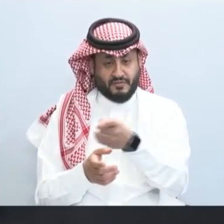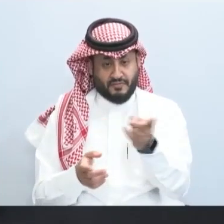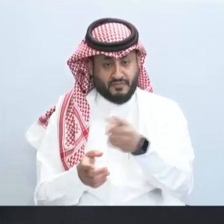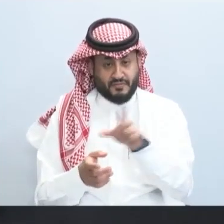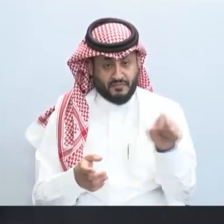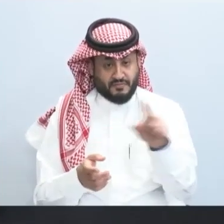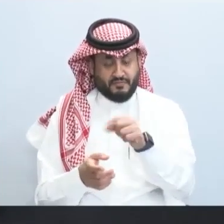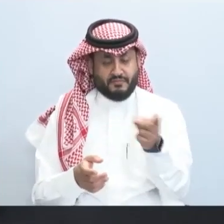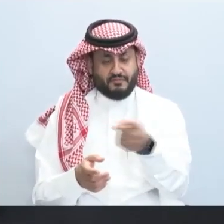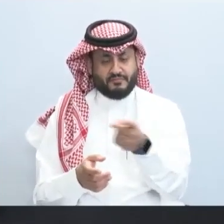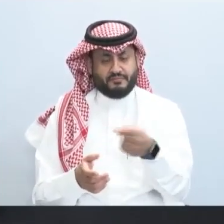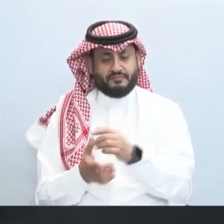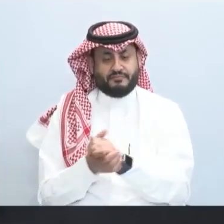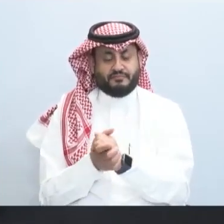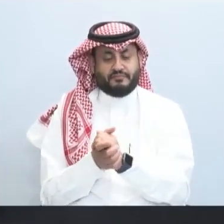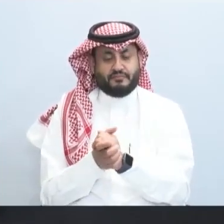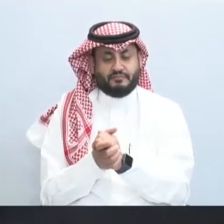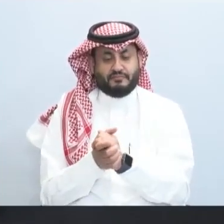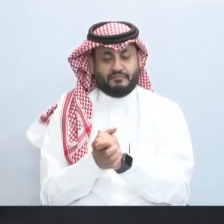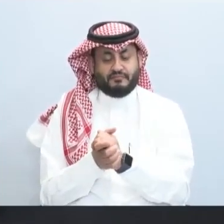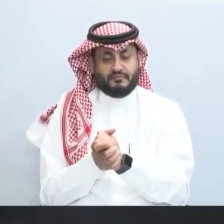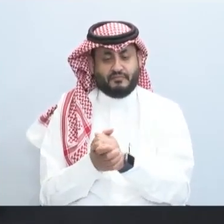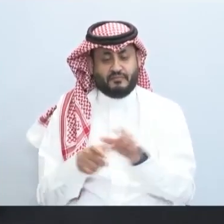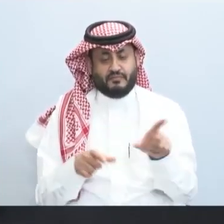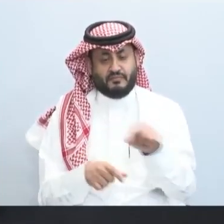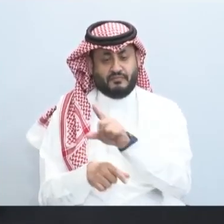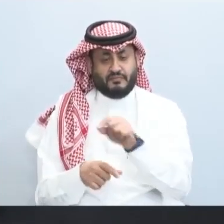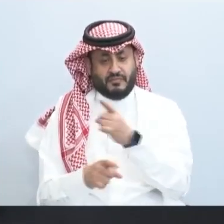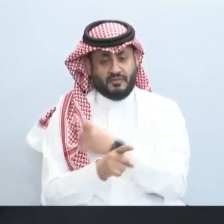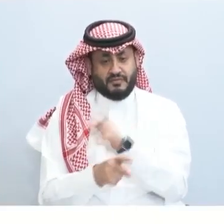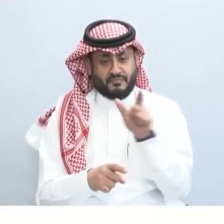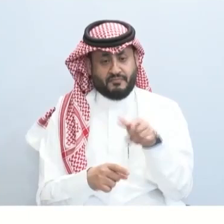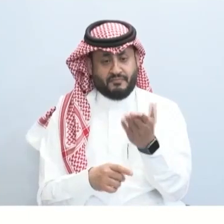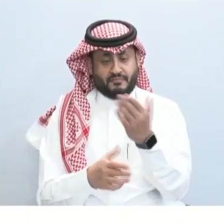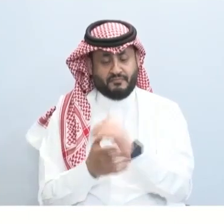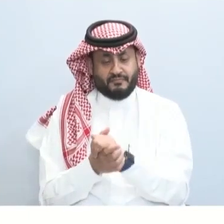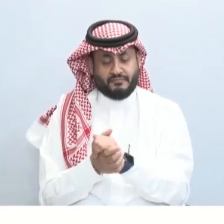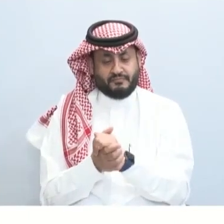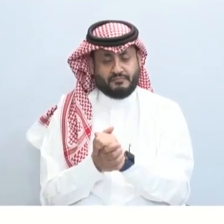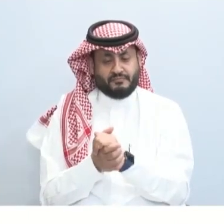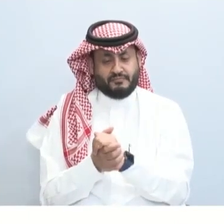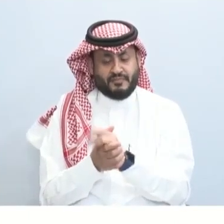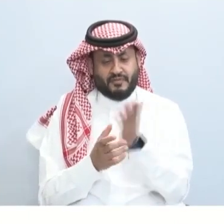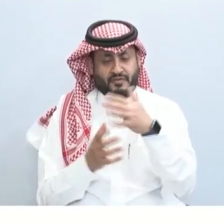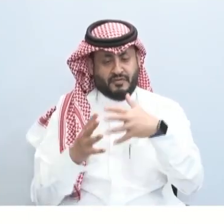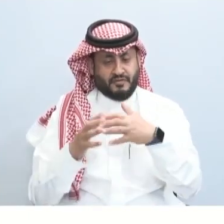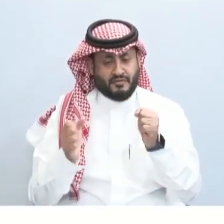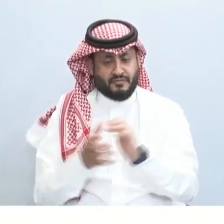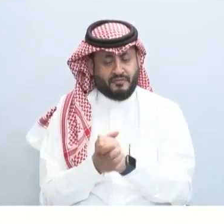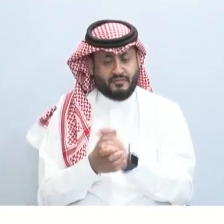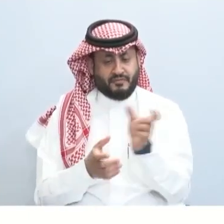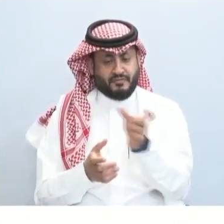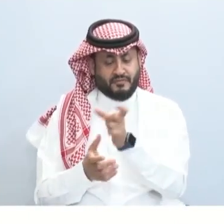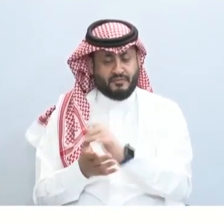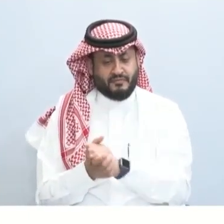point and I would like you to follow with me while I'm pointing, and so we can explain some of